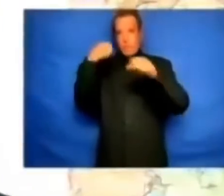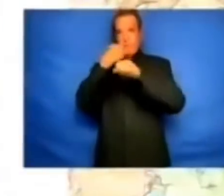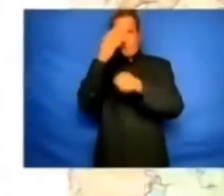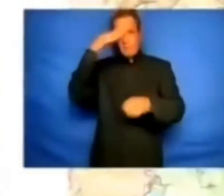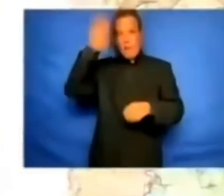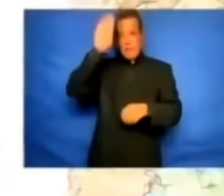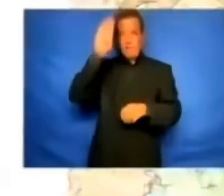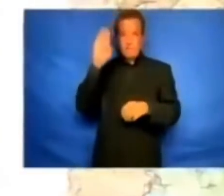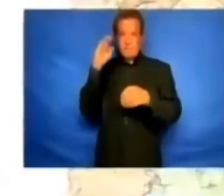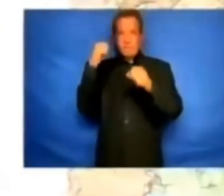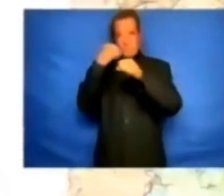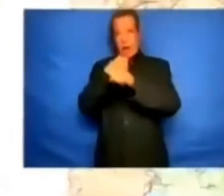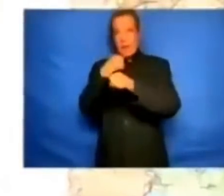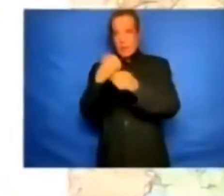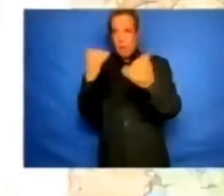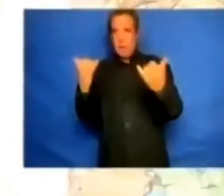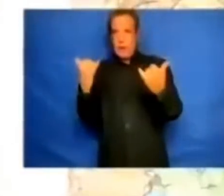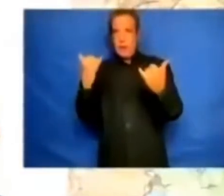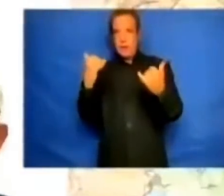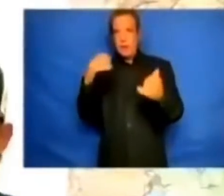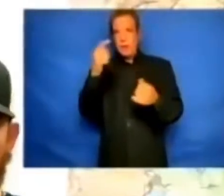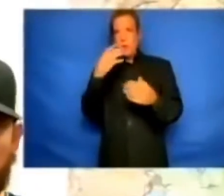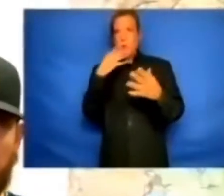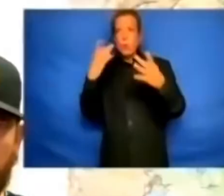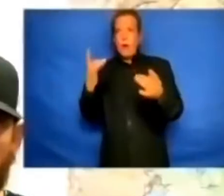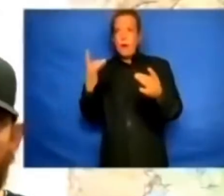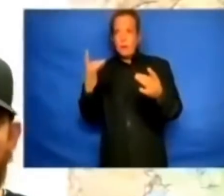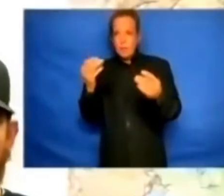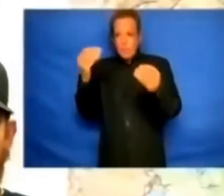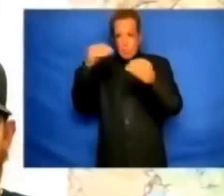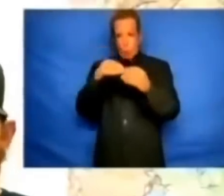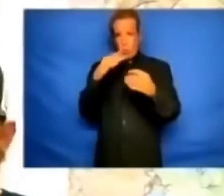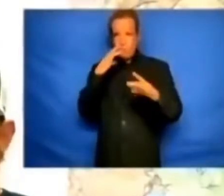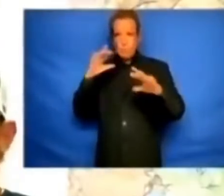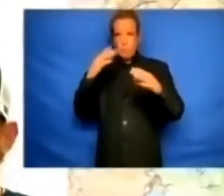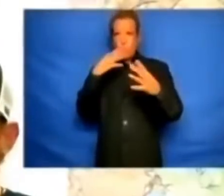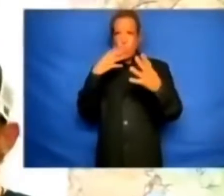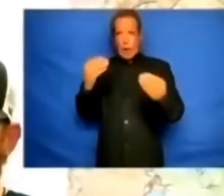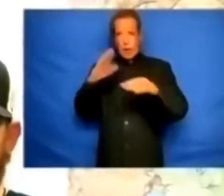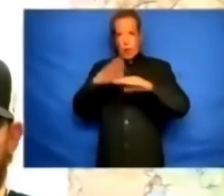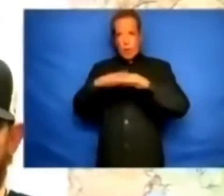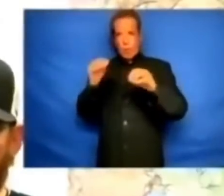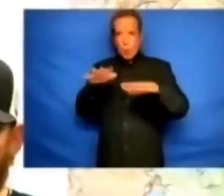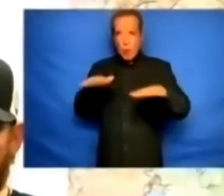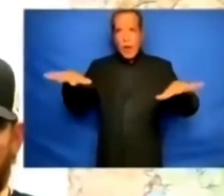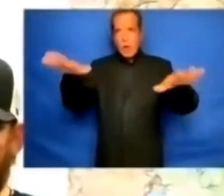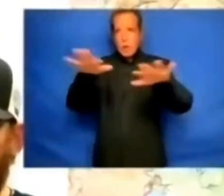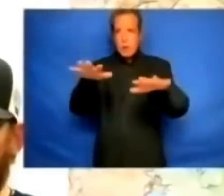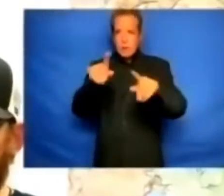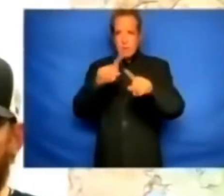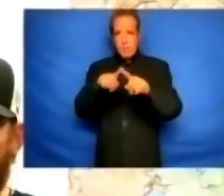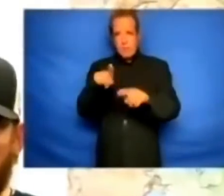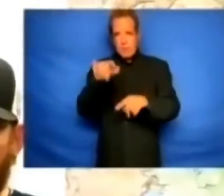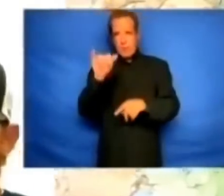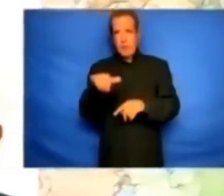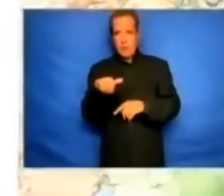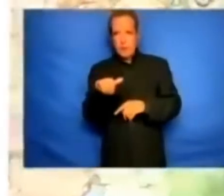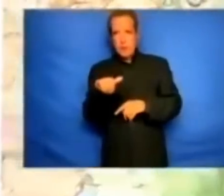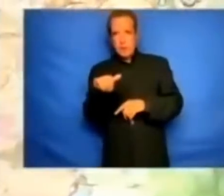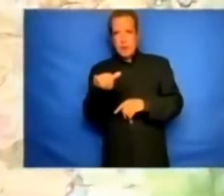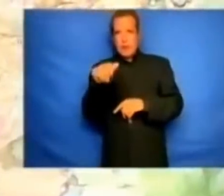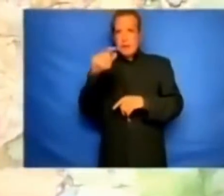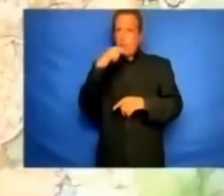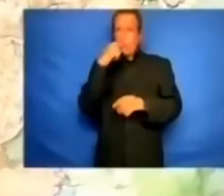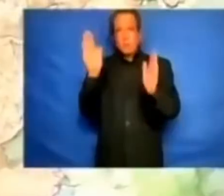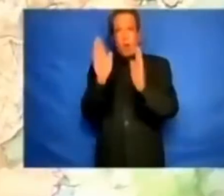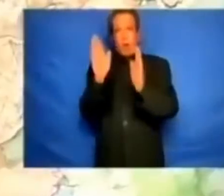relative humidities and putting a little moisture on that ground, but that moisture was widely varied in the amounts that we received on the fire. In